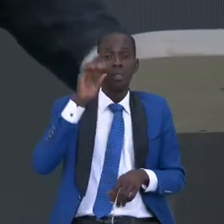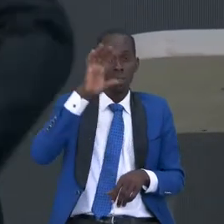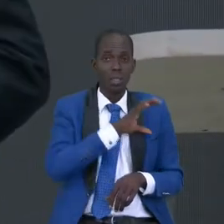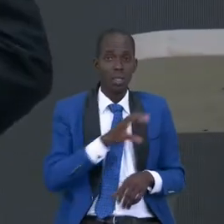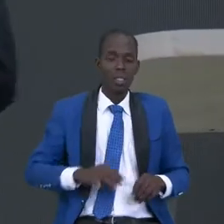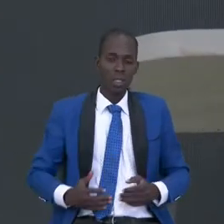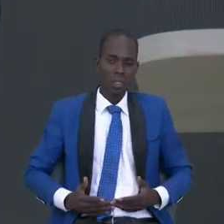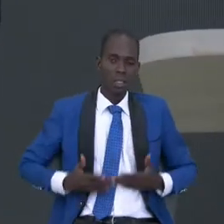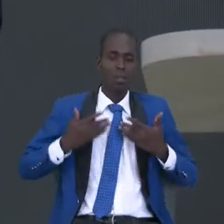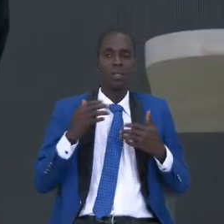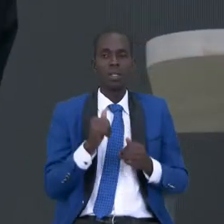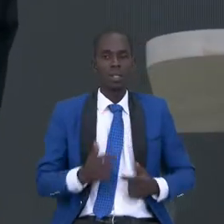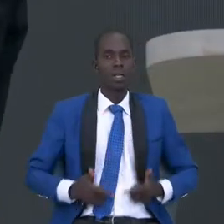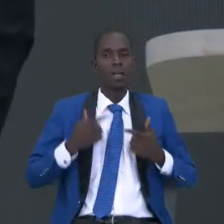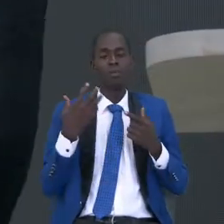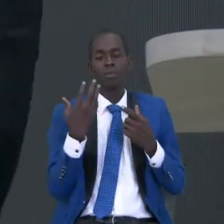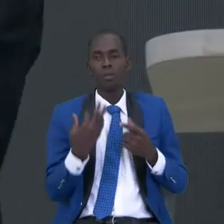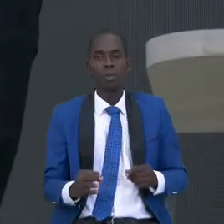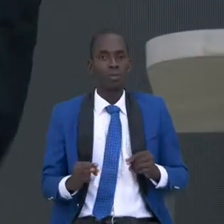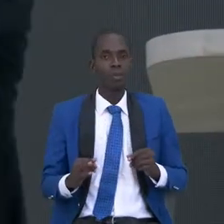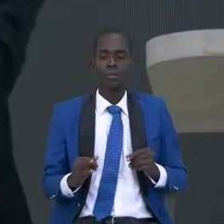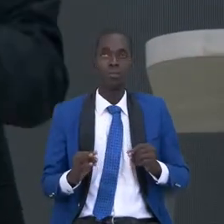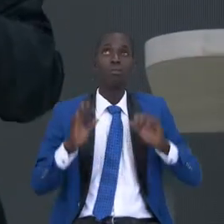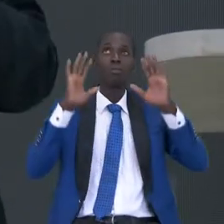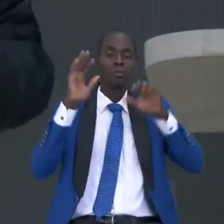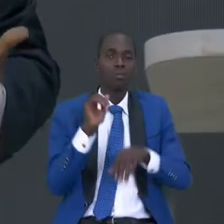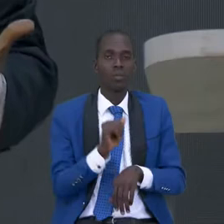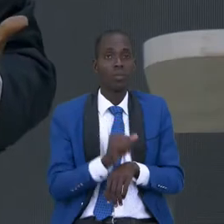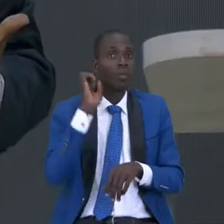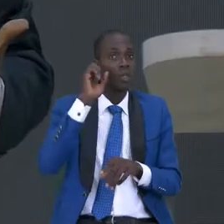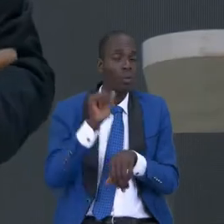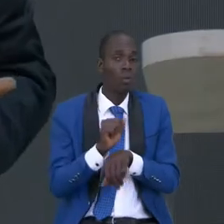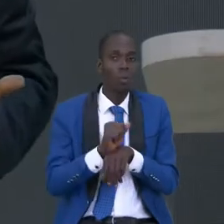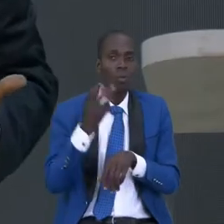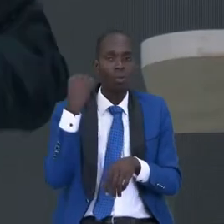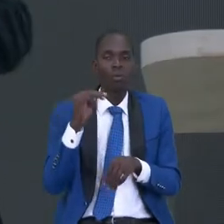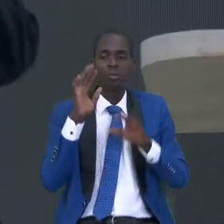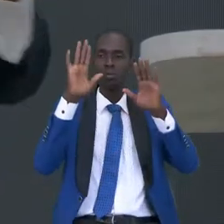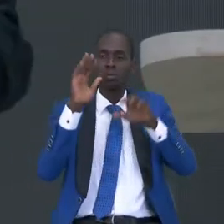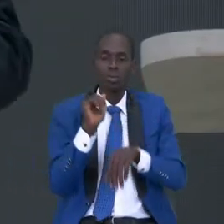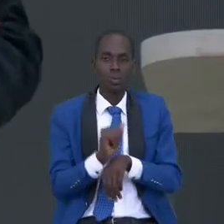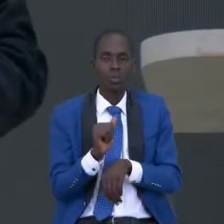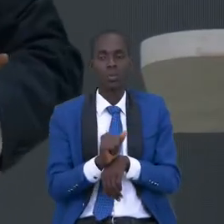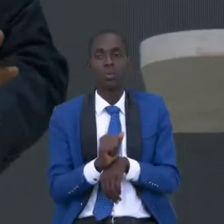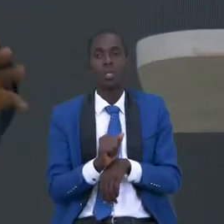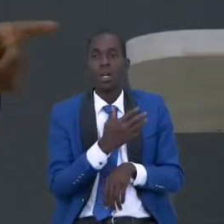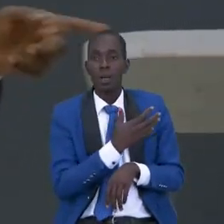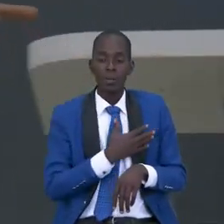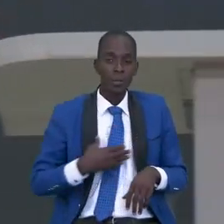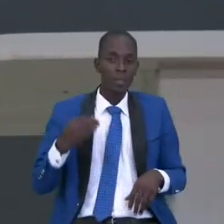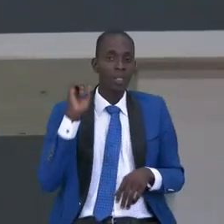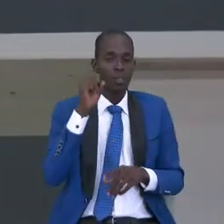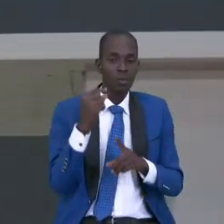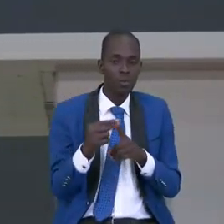miracles. His ministry was a ministry of miracles. His utterances, his word, his declaration,